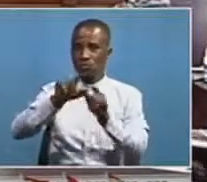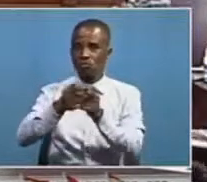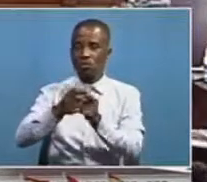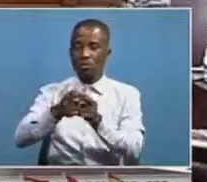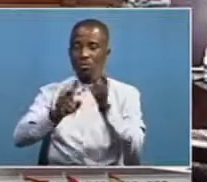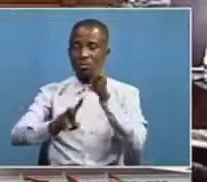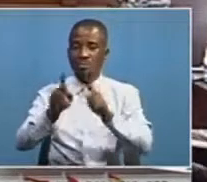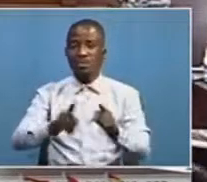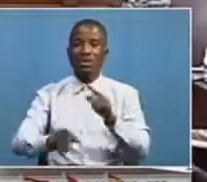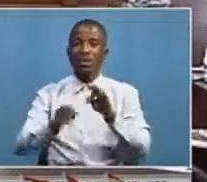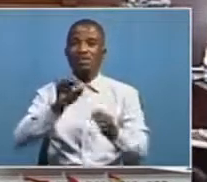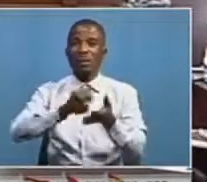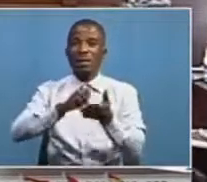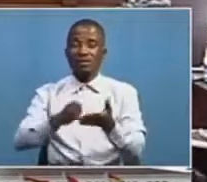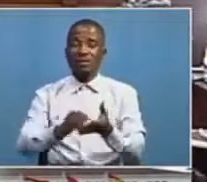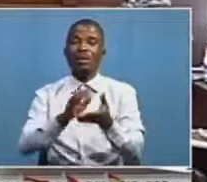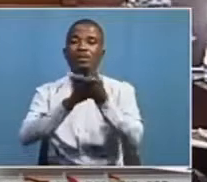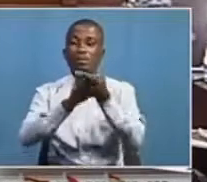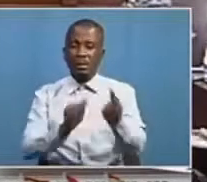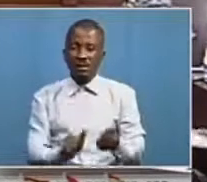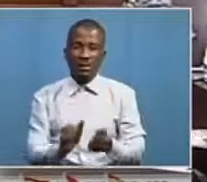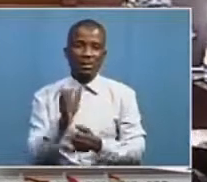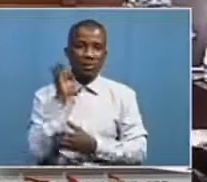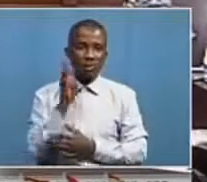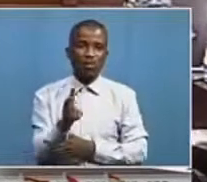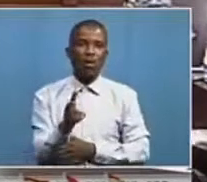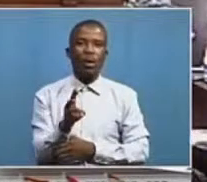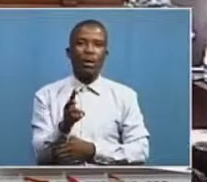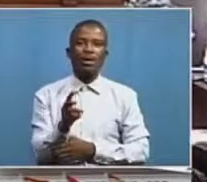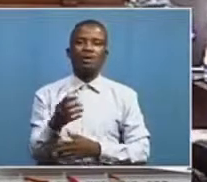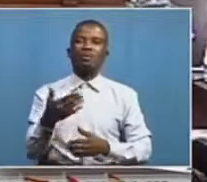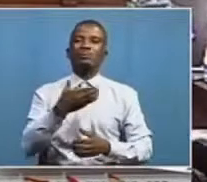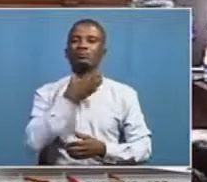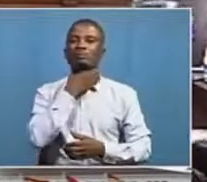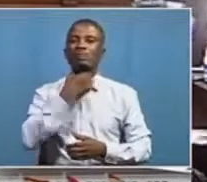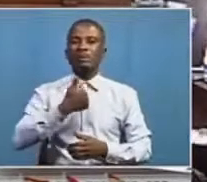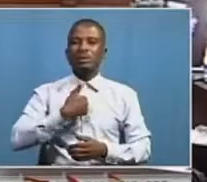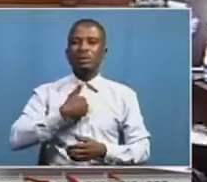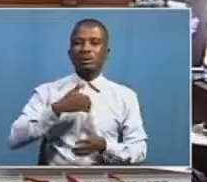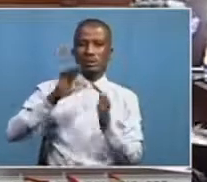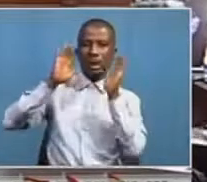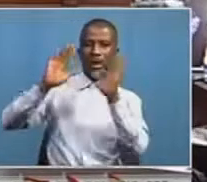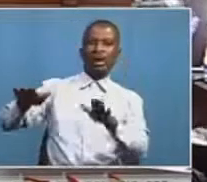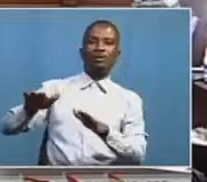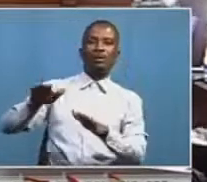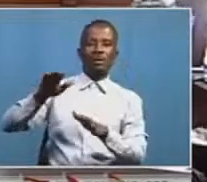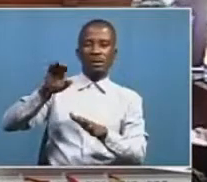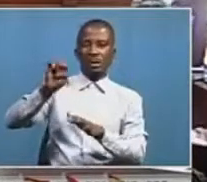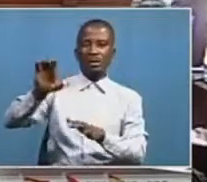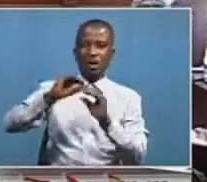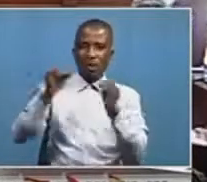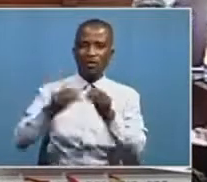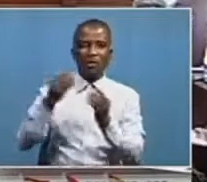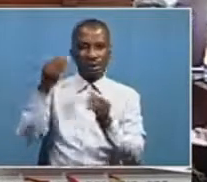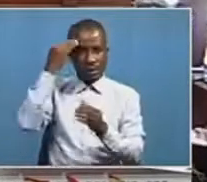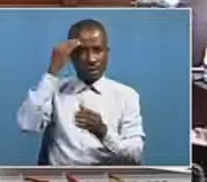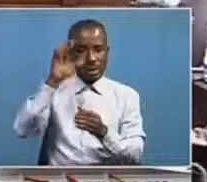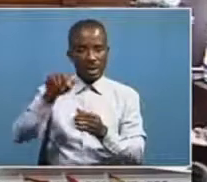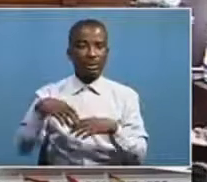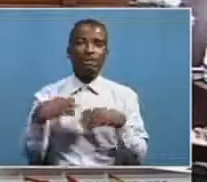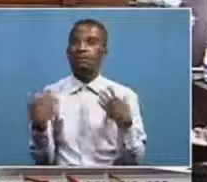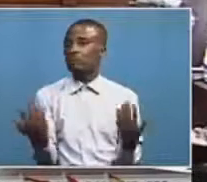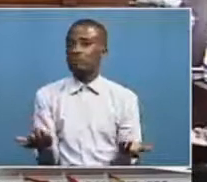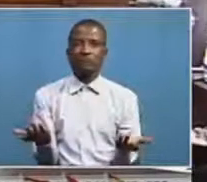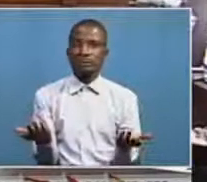evidence is to be believed, then they have to blame themselves for abandoning their post at the National Collation Center at the time the verification